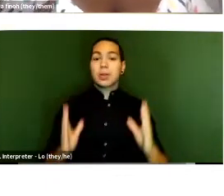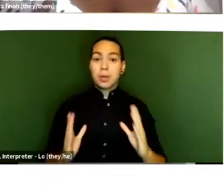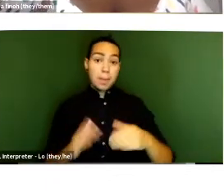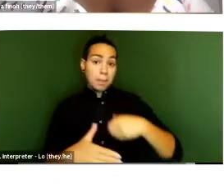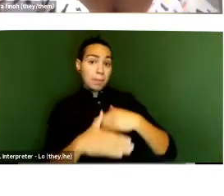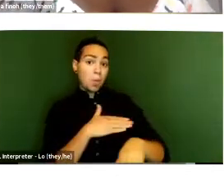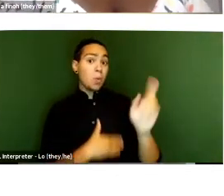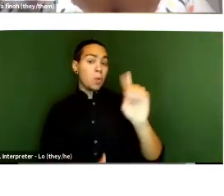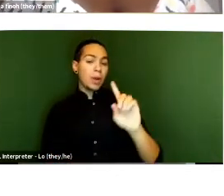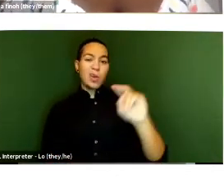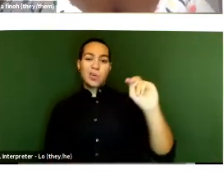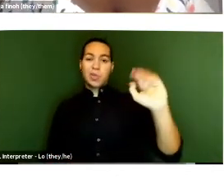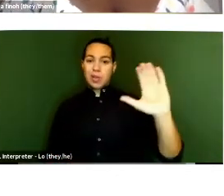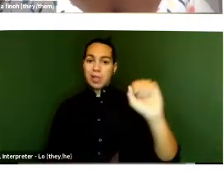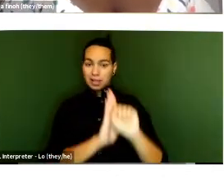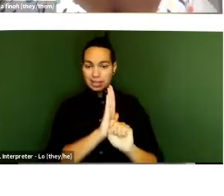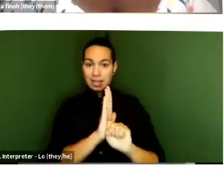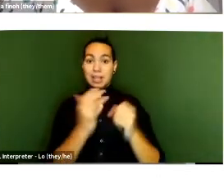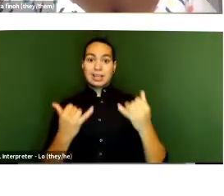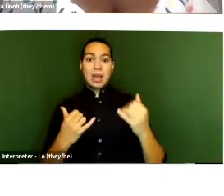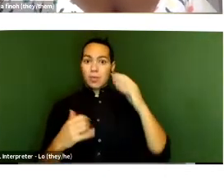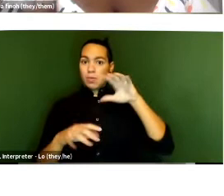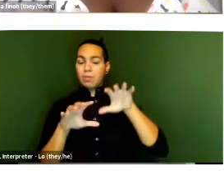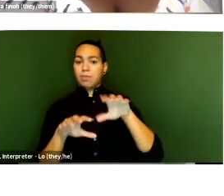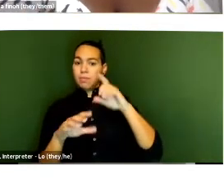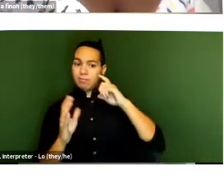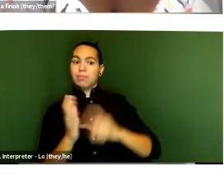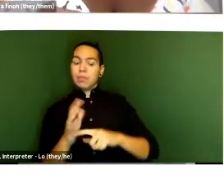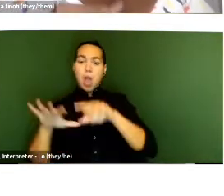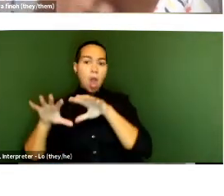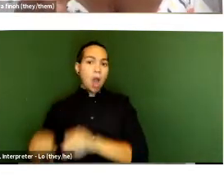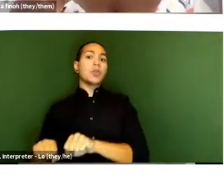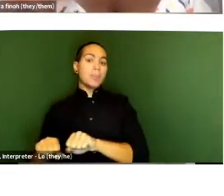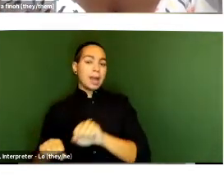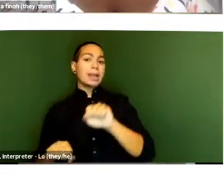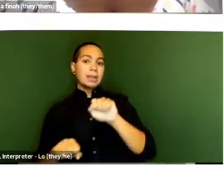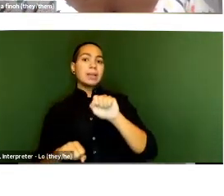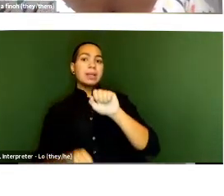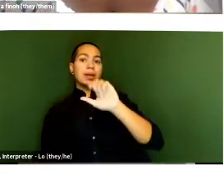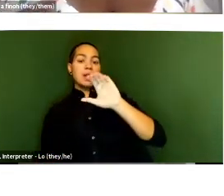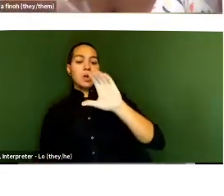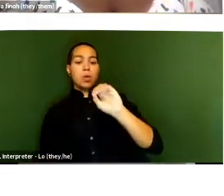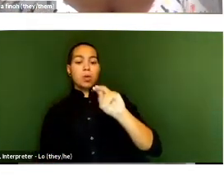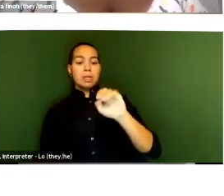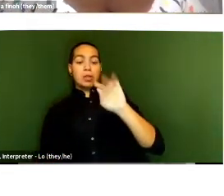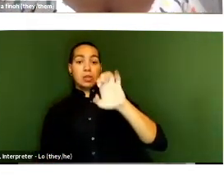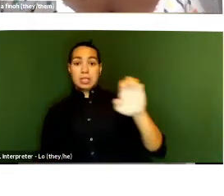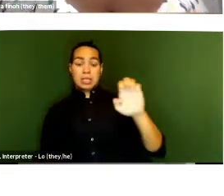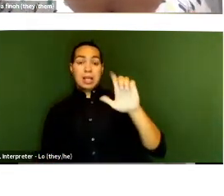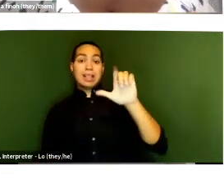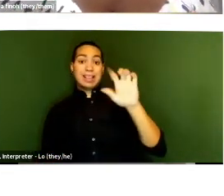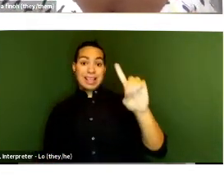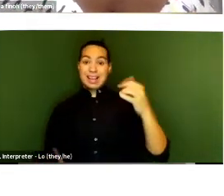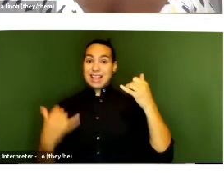Carolina, which is occupied Ino Okonichi land. And I'm currently based in Brooklyn, New York, Occupy